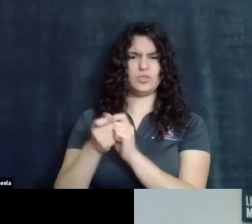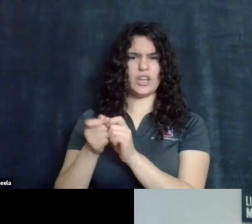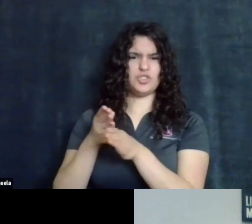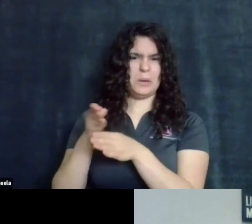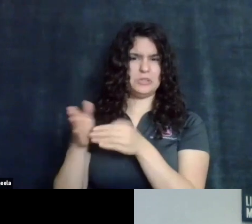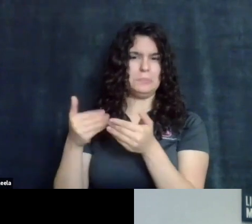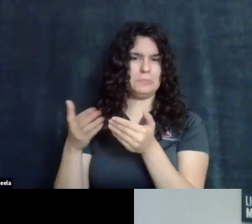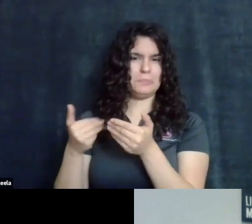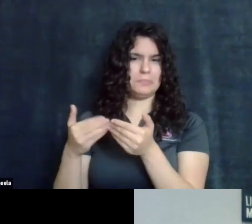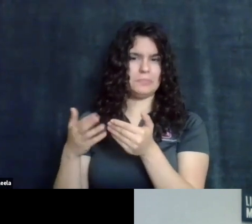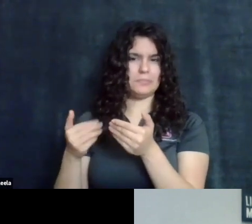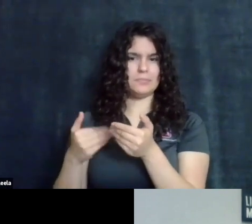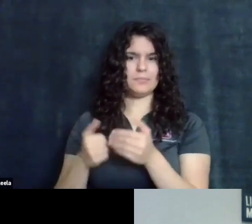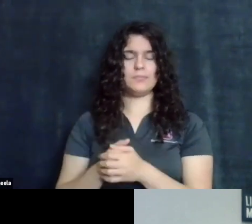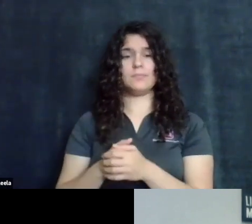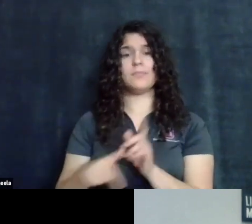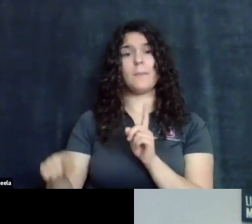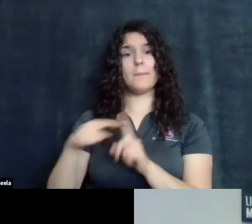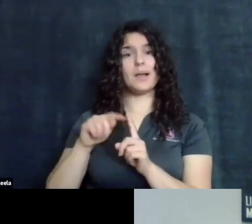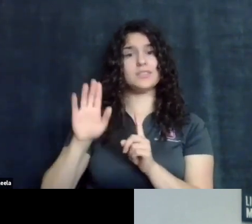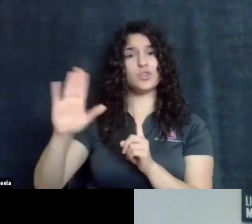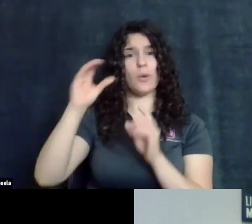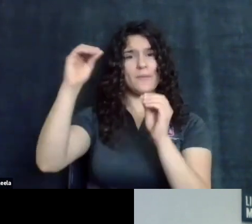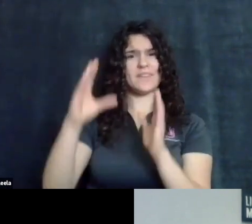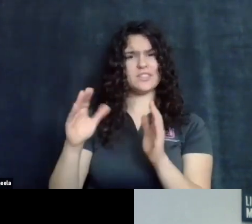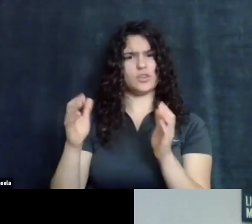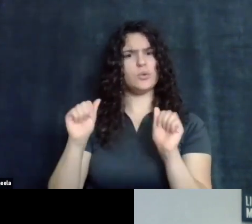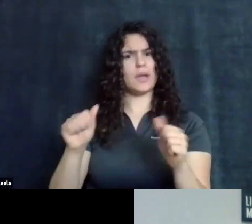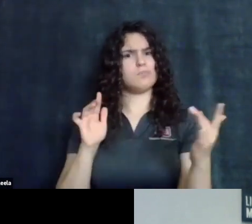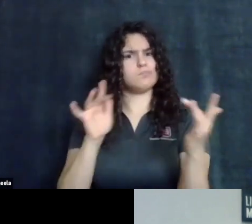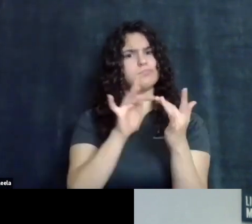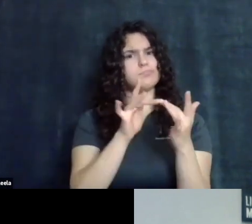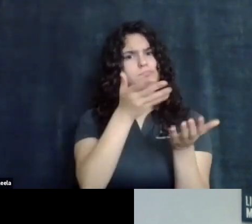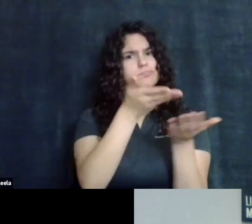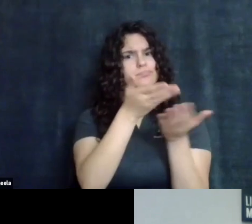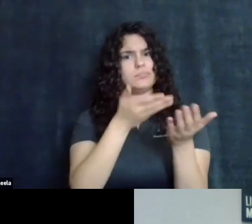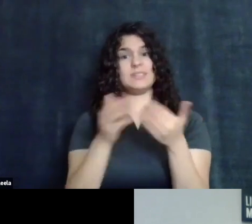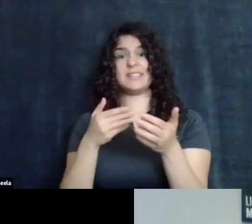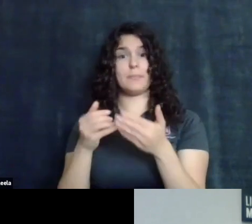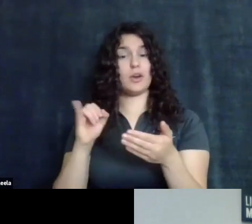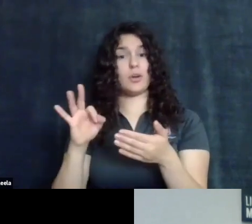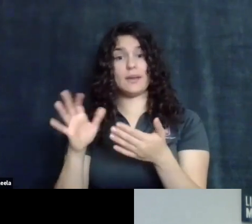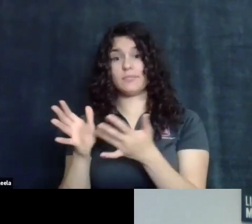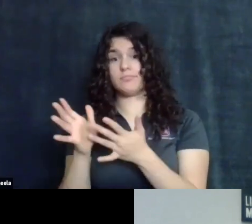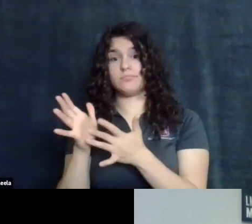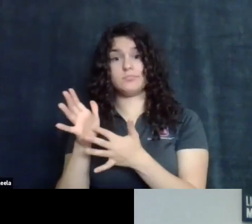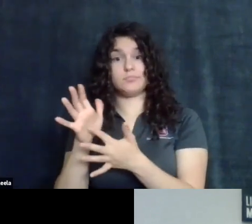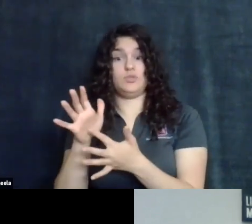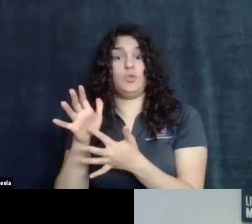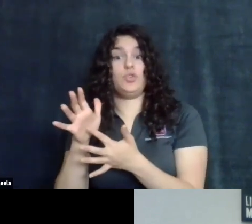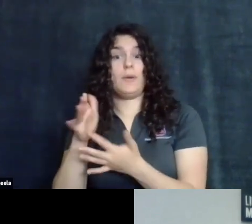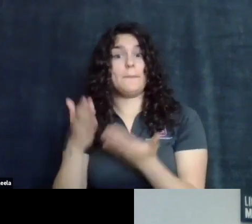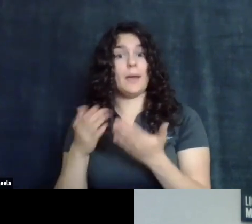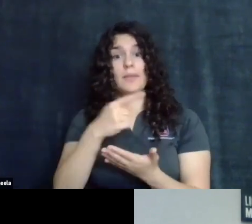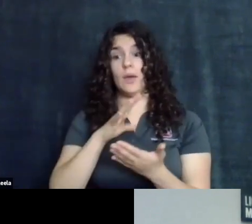And sometimes your own professors, keep in touch with them right from your junior years. They might suggest some good